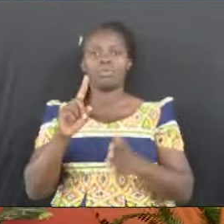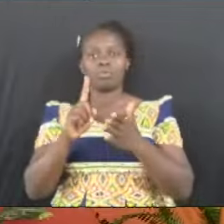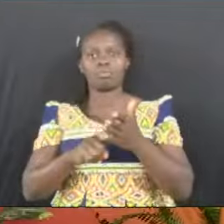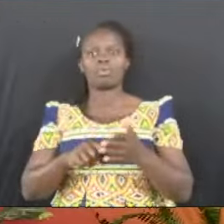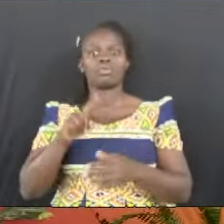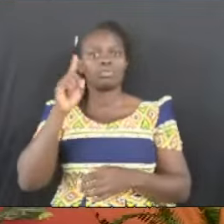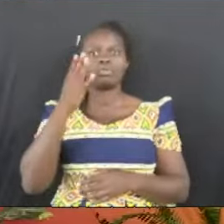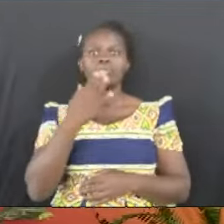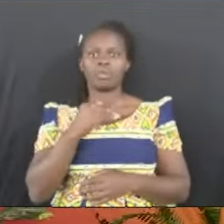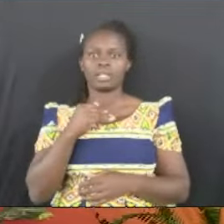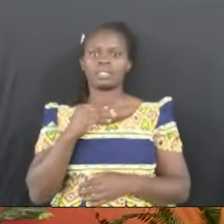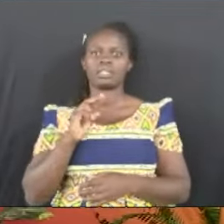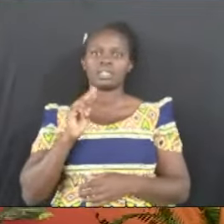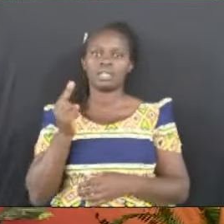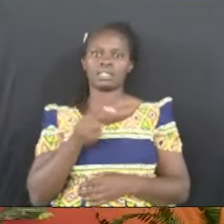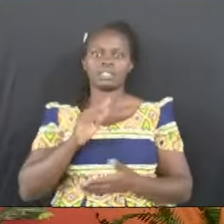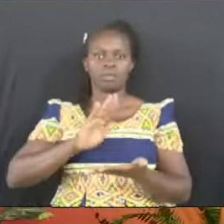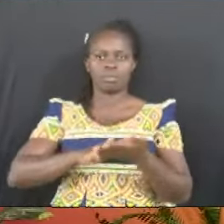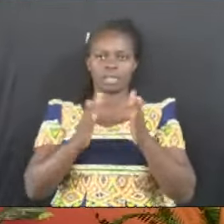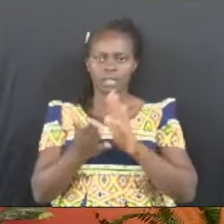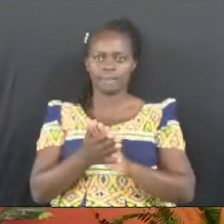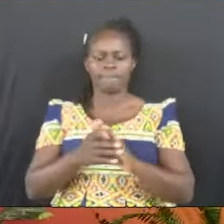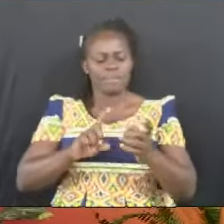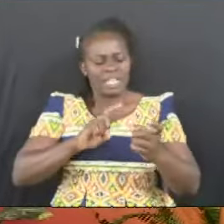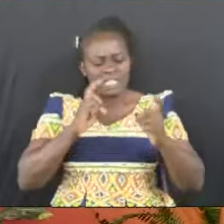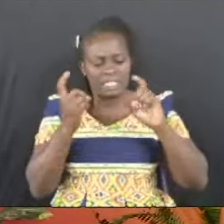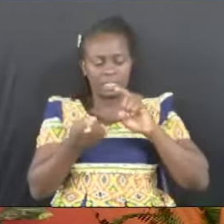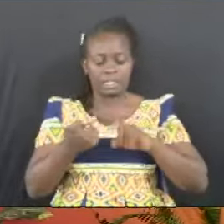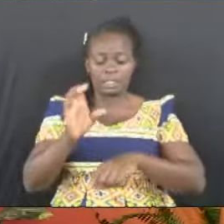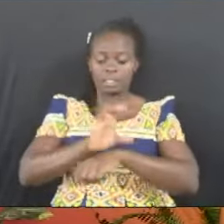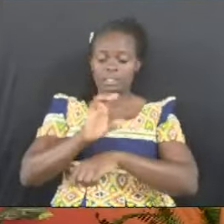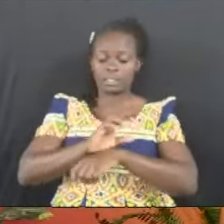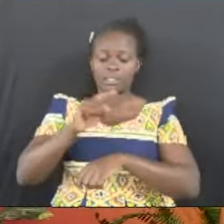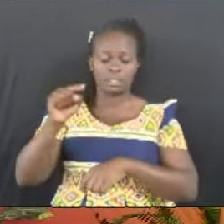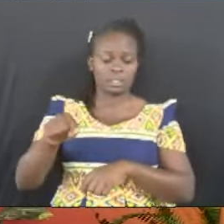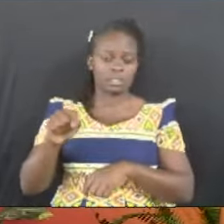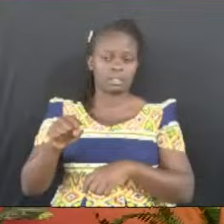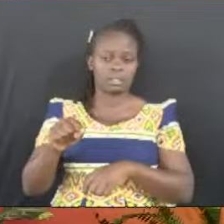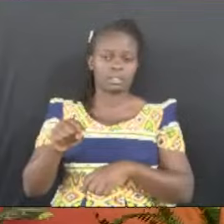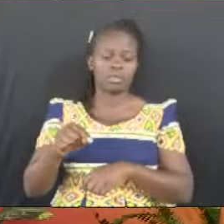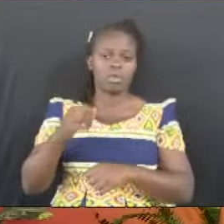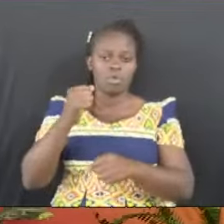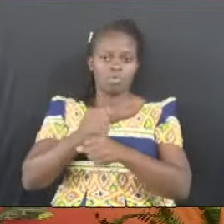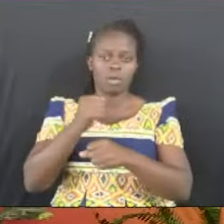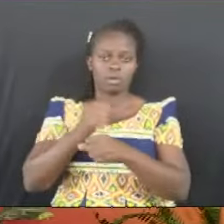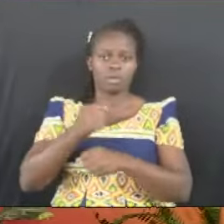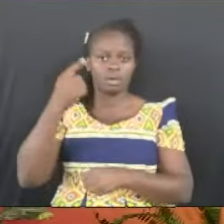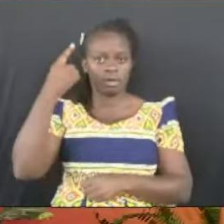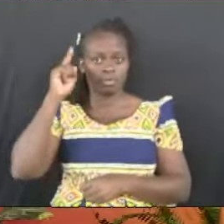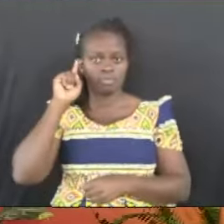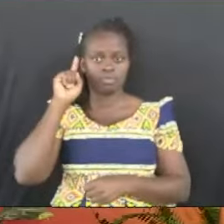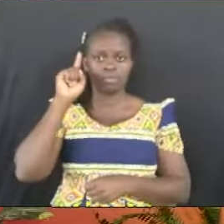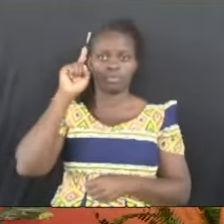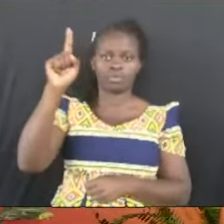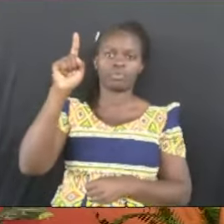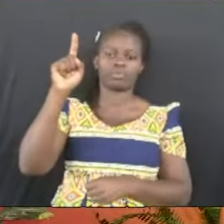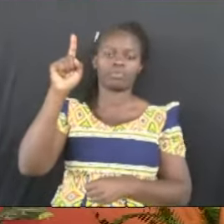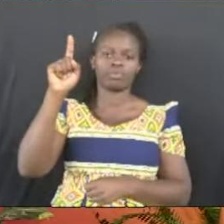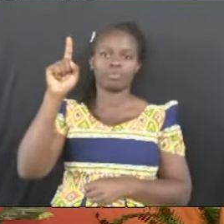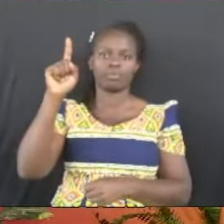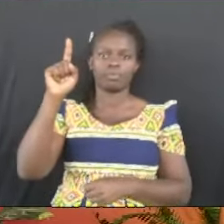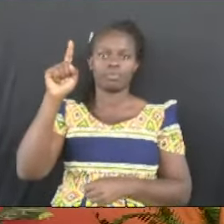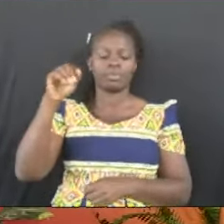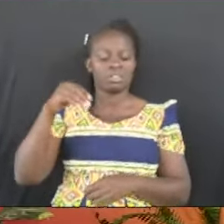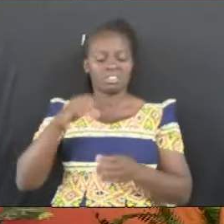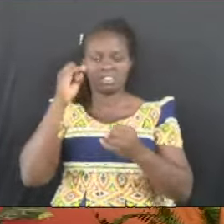created us. Transform this church to do the mission for which you call it to accomplish in these